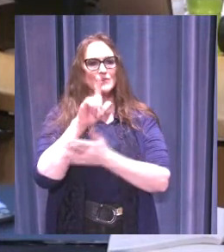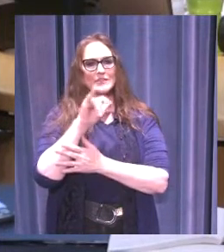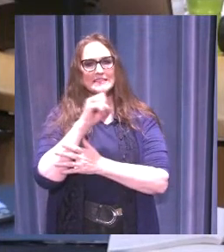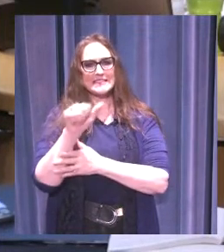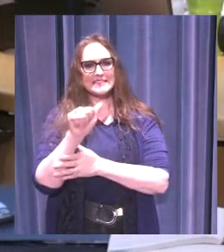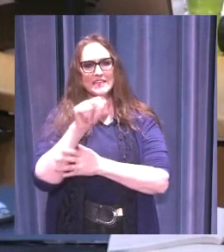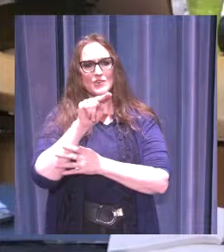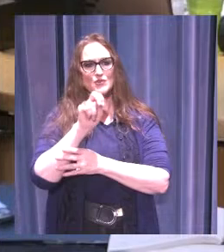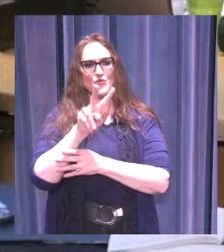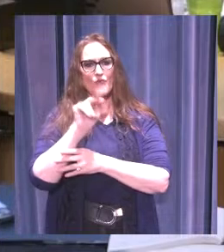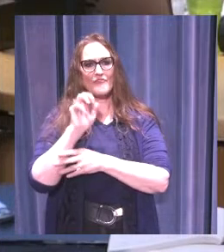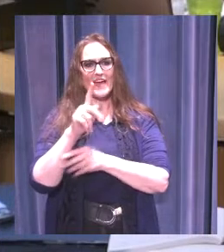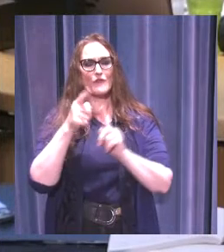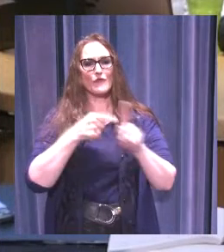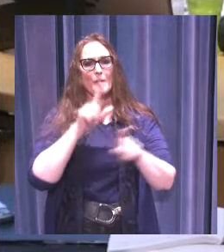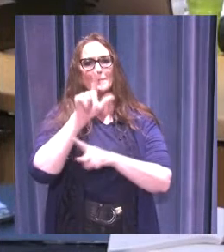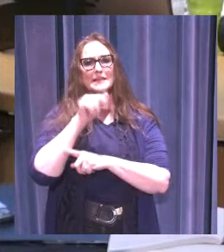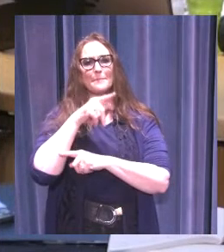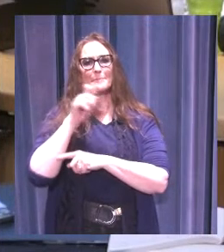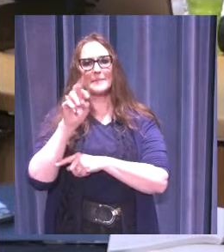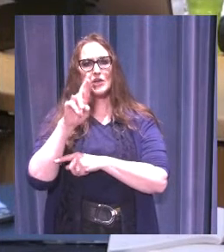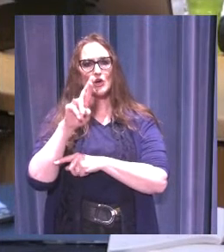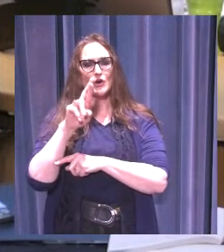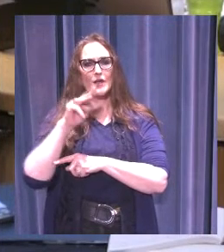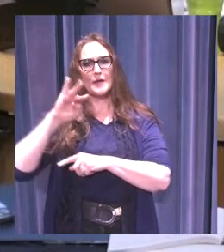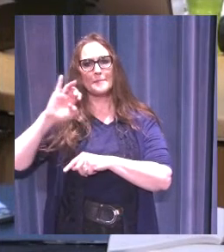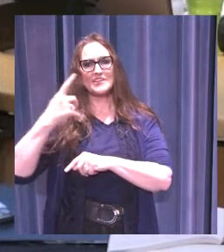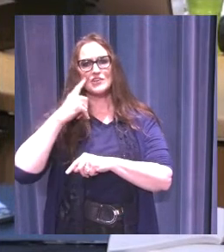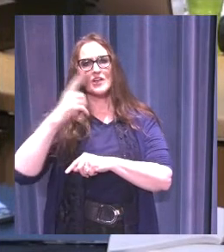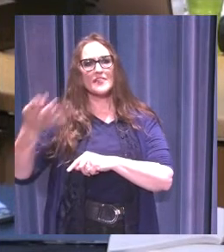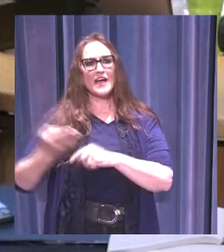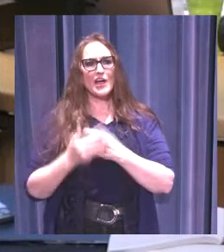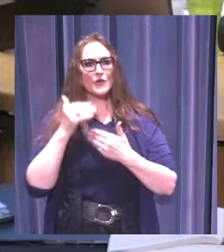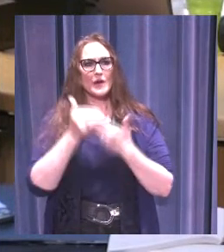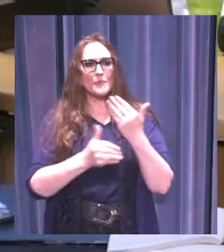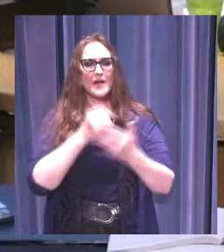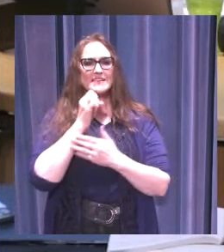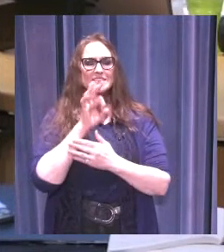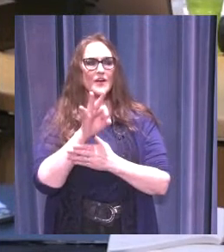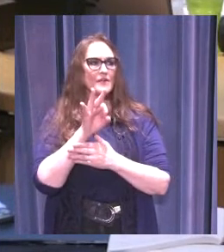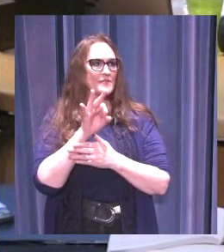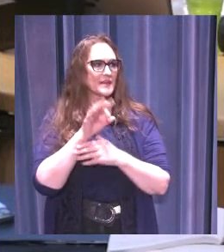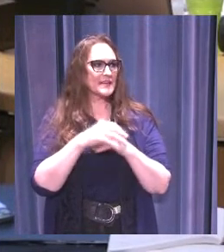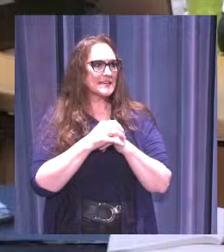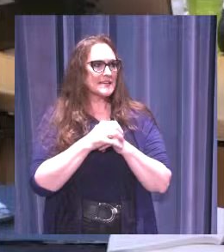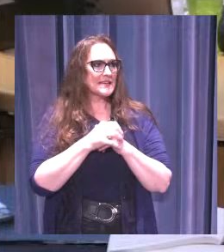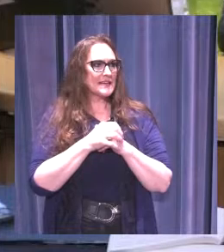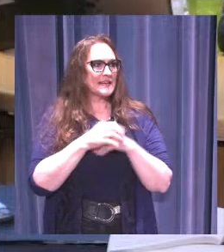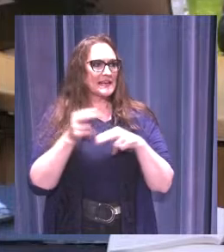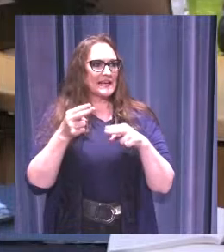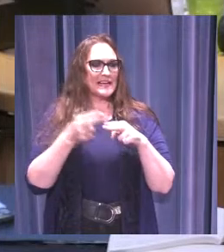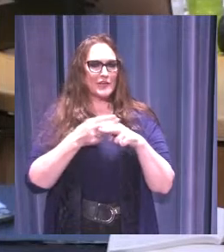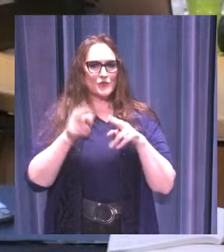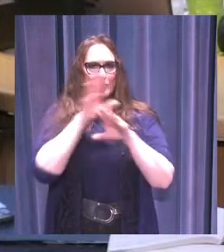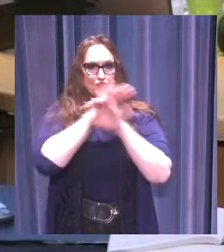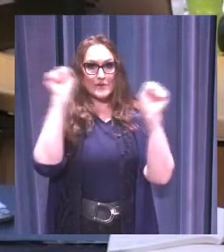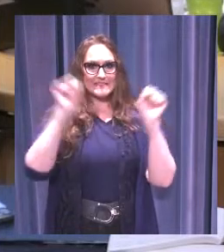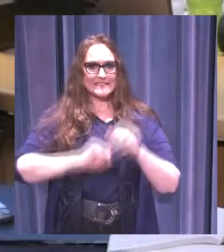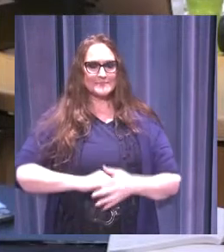Novak of Lapeer, Michigan, on the hiring process of hiring of interim president.